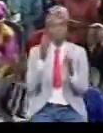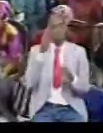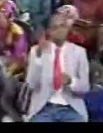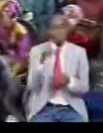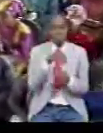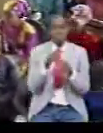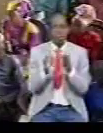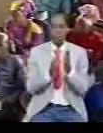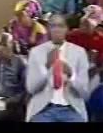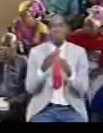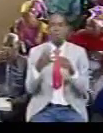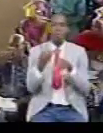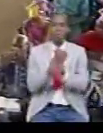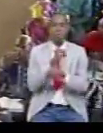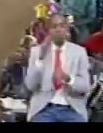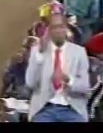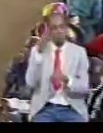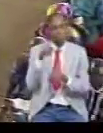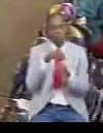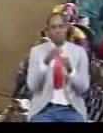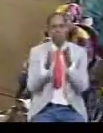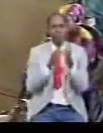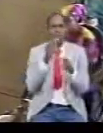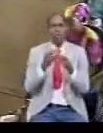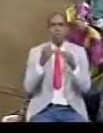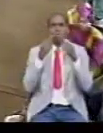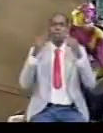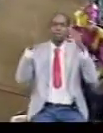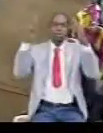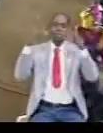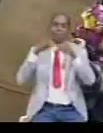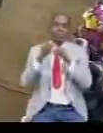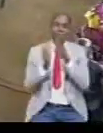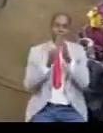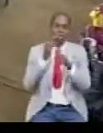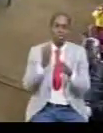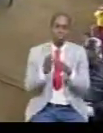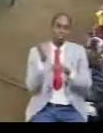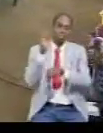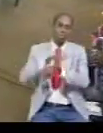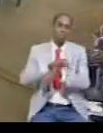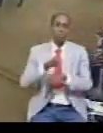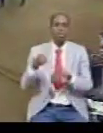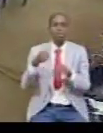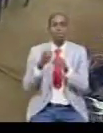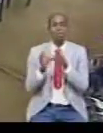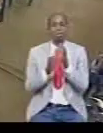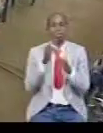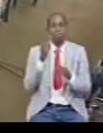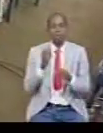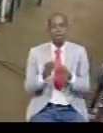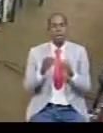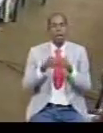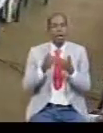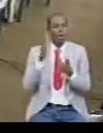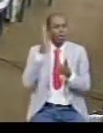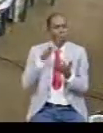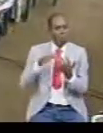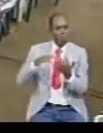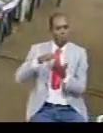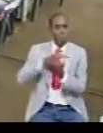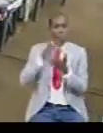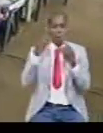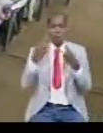winning, success, conquering. How will that happen? Number